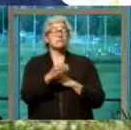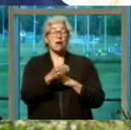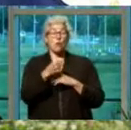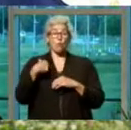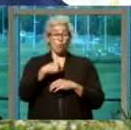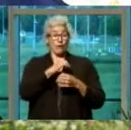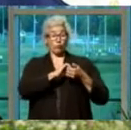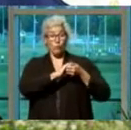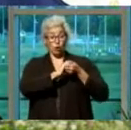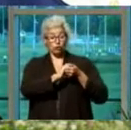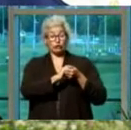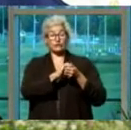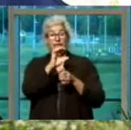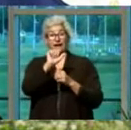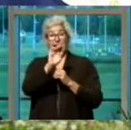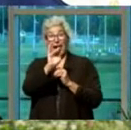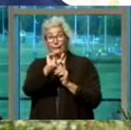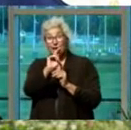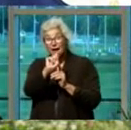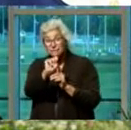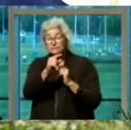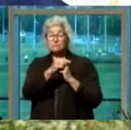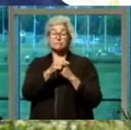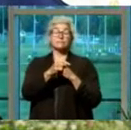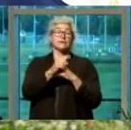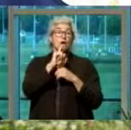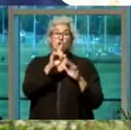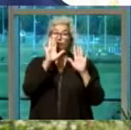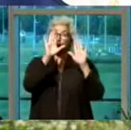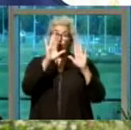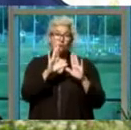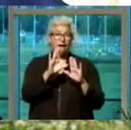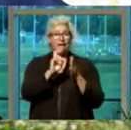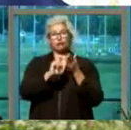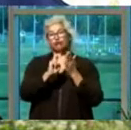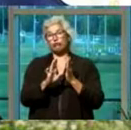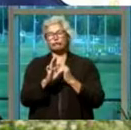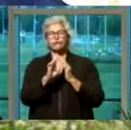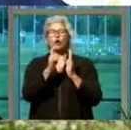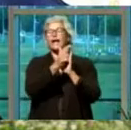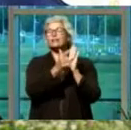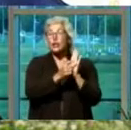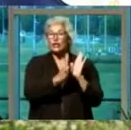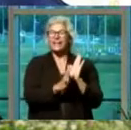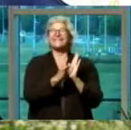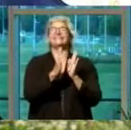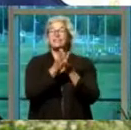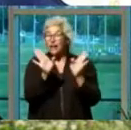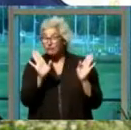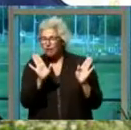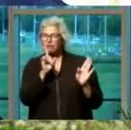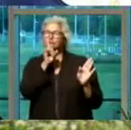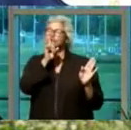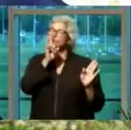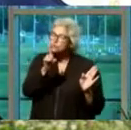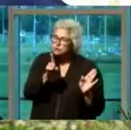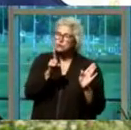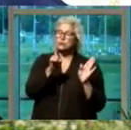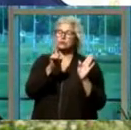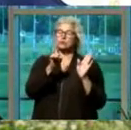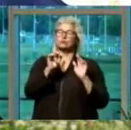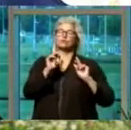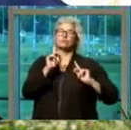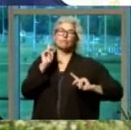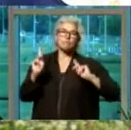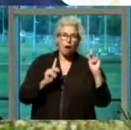cabinet. And obviously he had a great run as well as Attorney General of this great state. So he is a true public servant. So